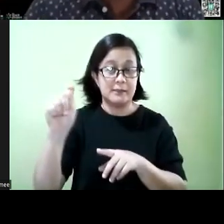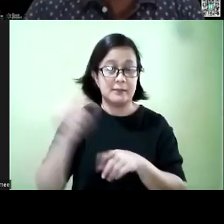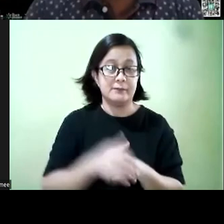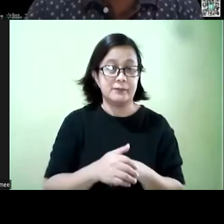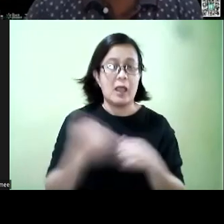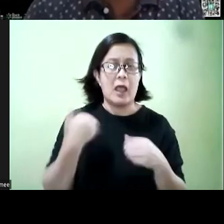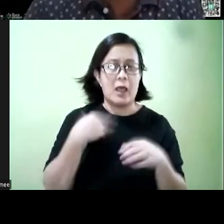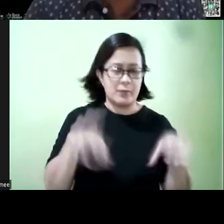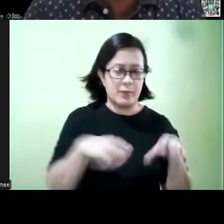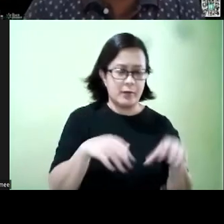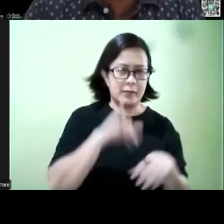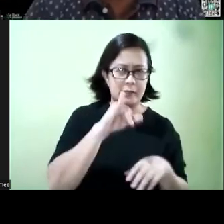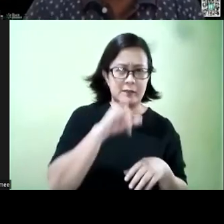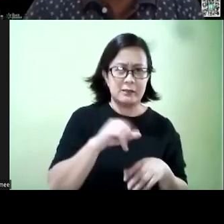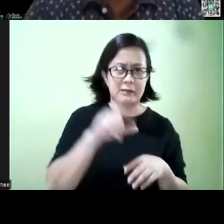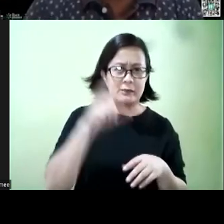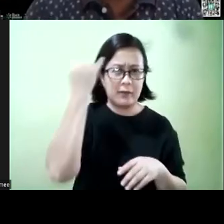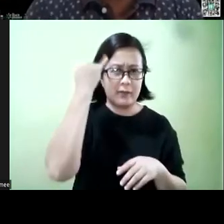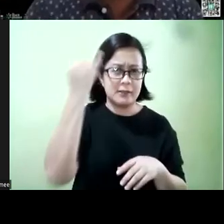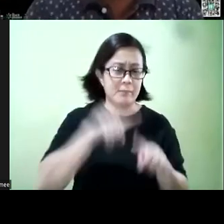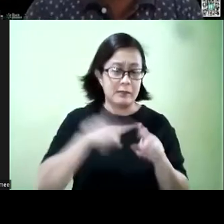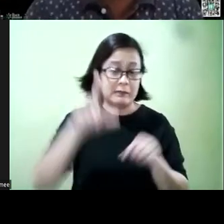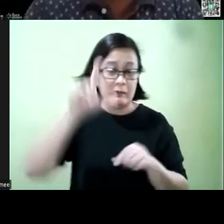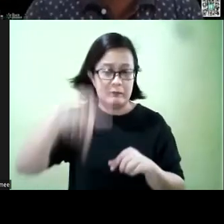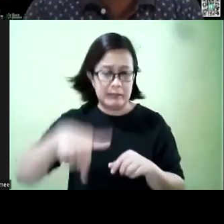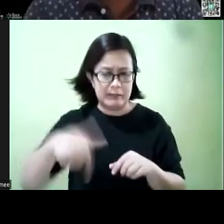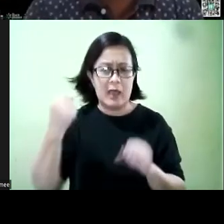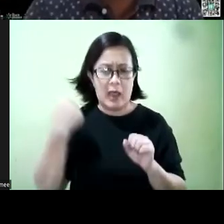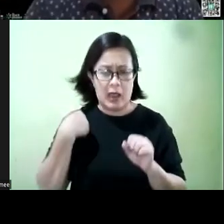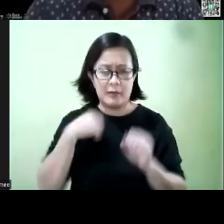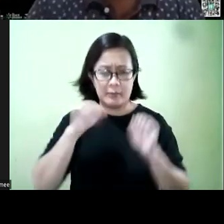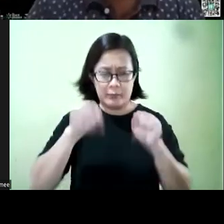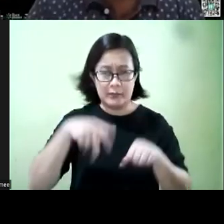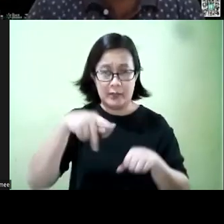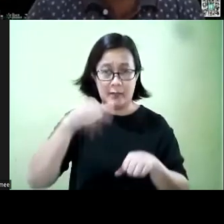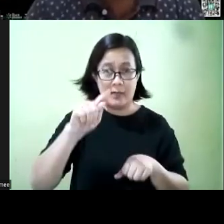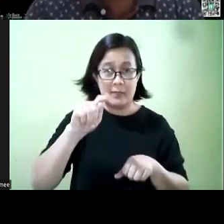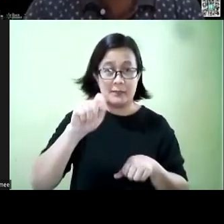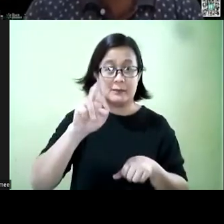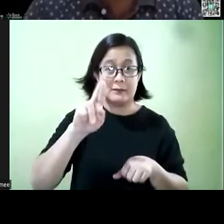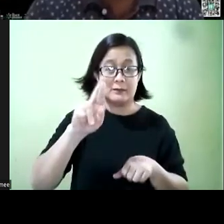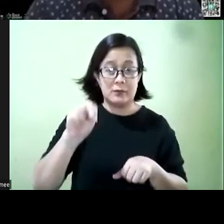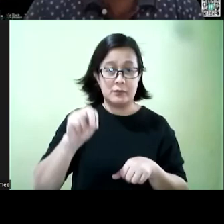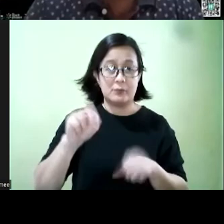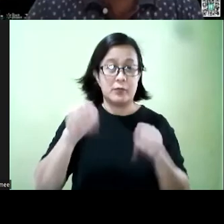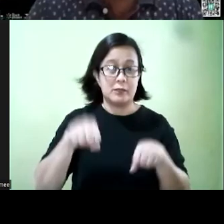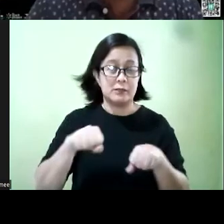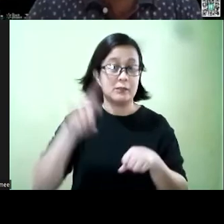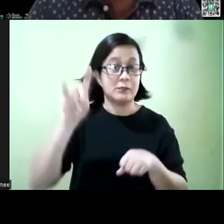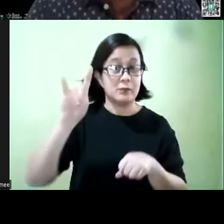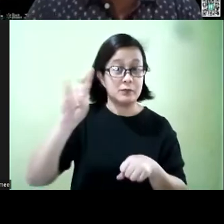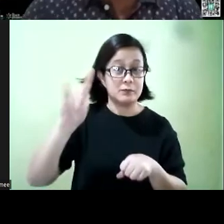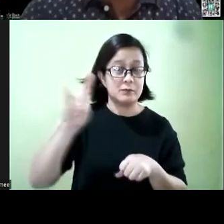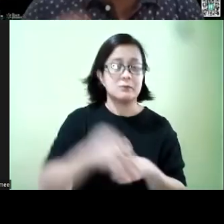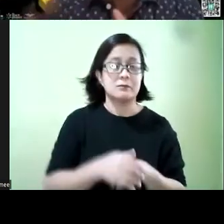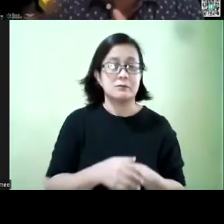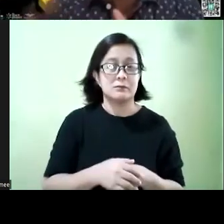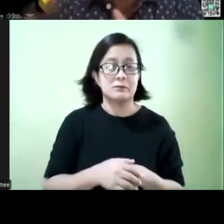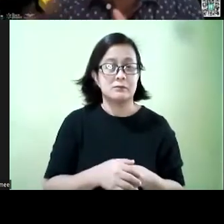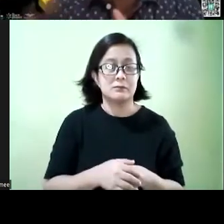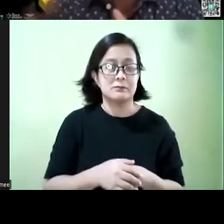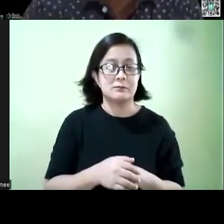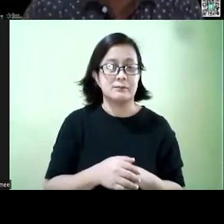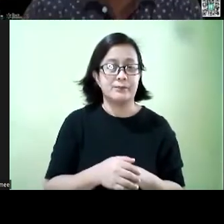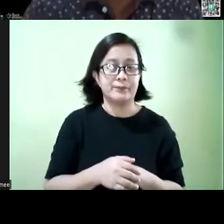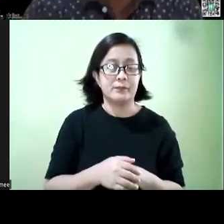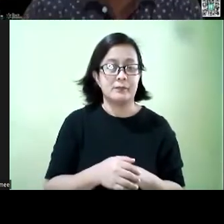ideas and projects, and then later when you try to see if it can be patentable, it's commercial, can it be commercialized, it turns out someone